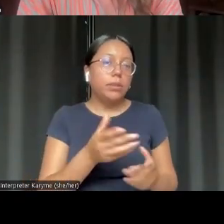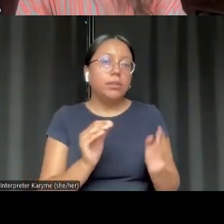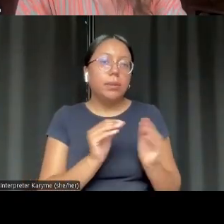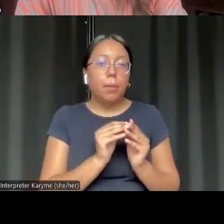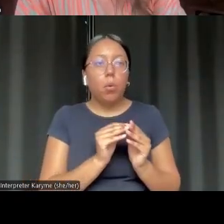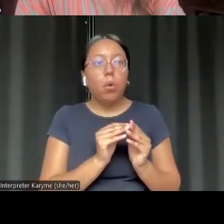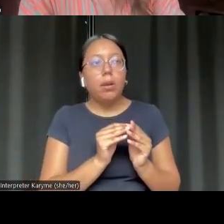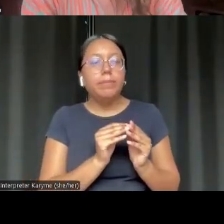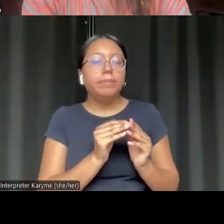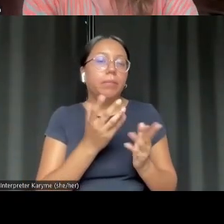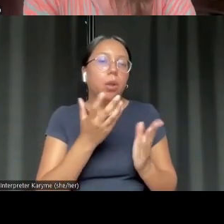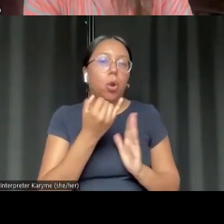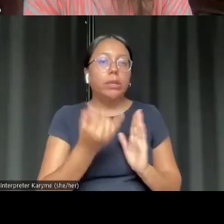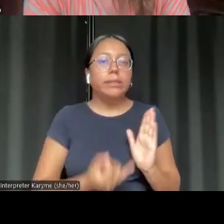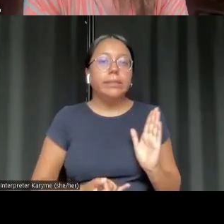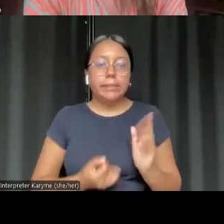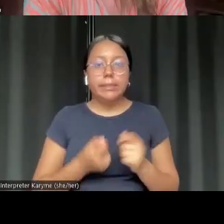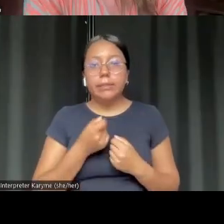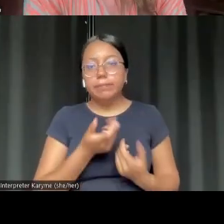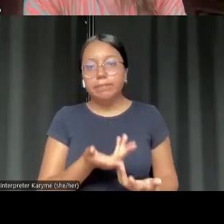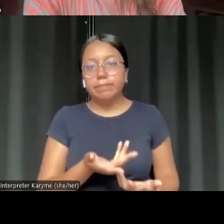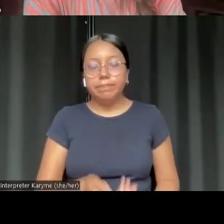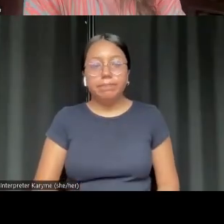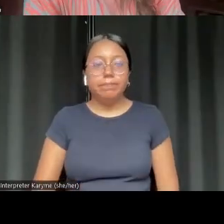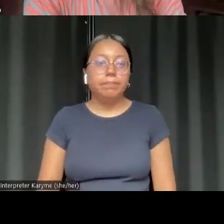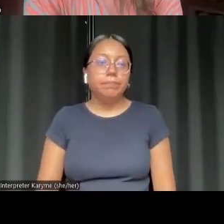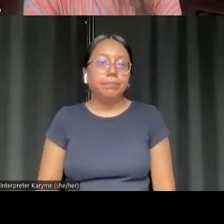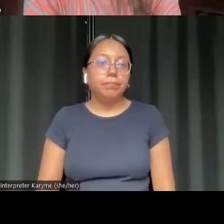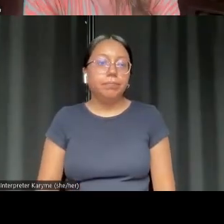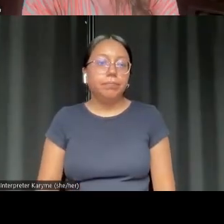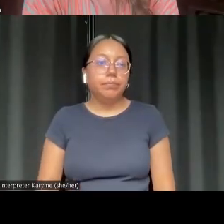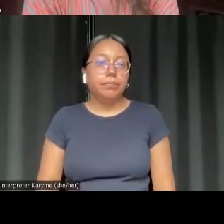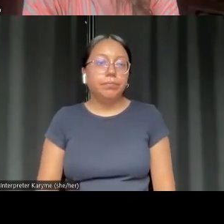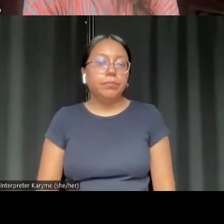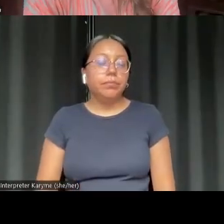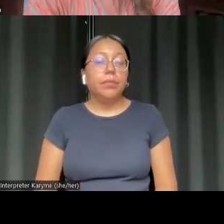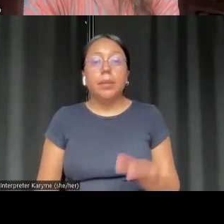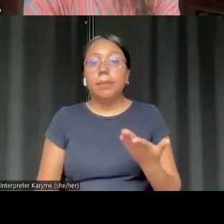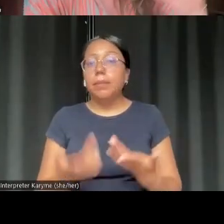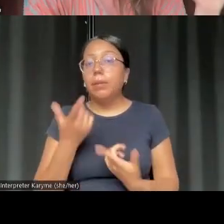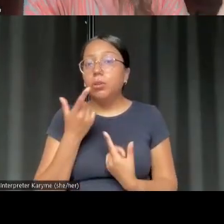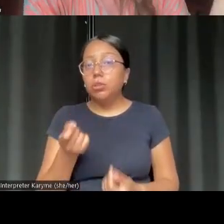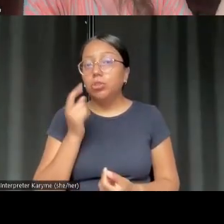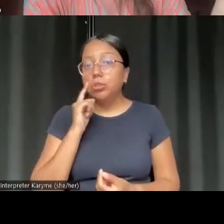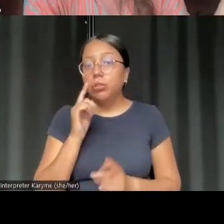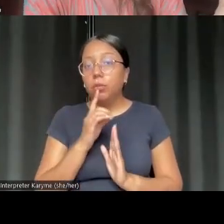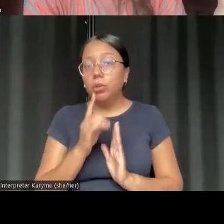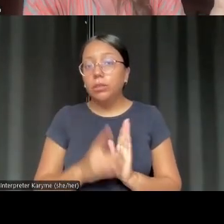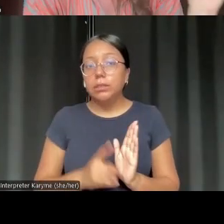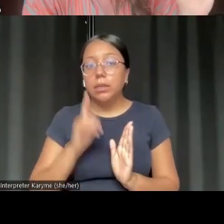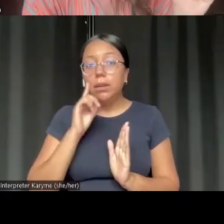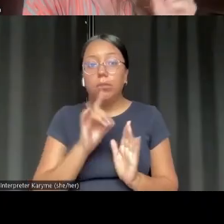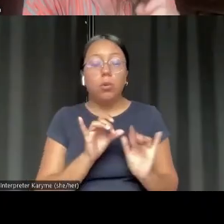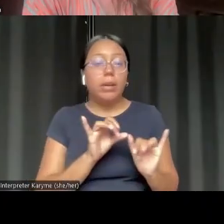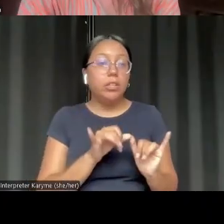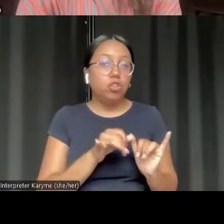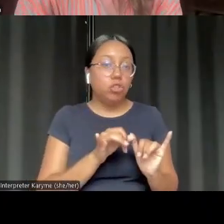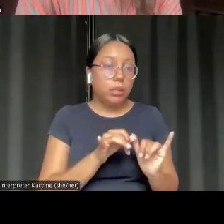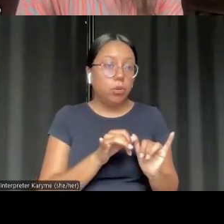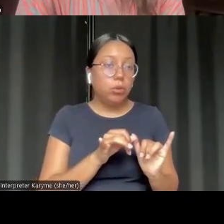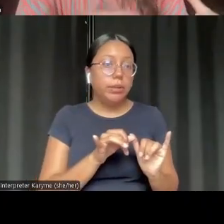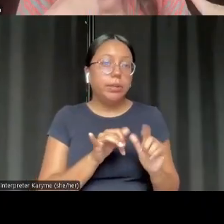gesture. A third way to put it, perhaps you are interested in coming to design from the engineering standpoint, that's on the far left of the